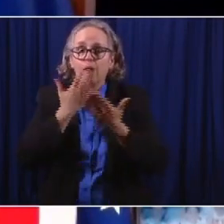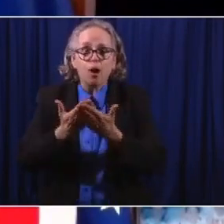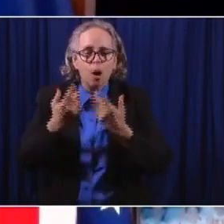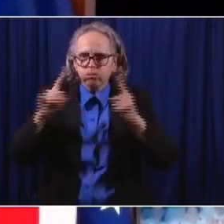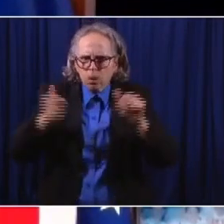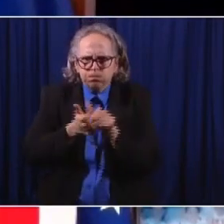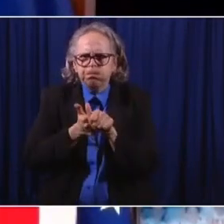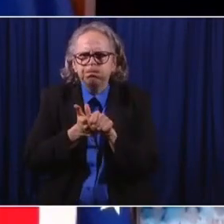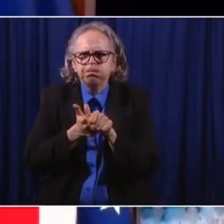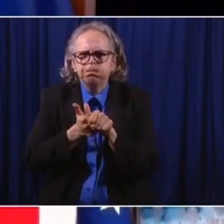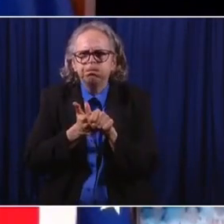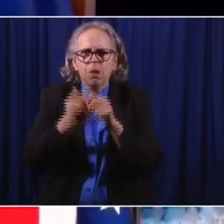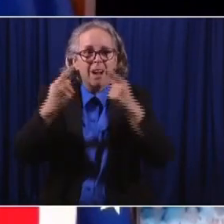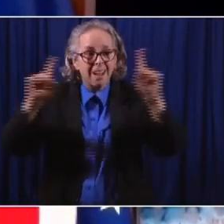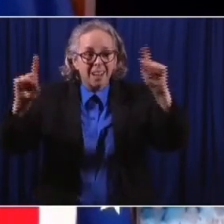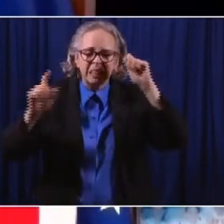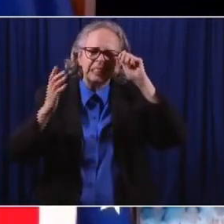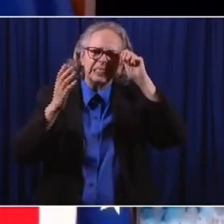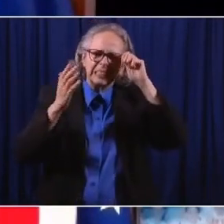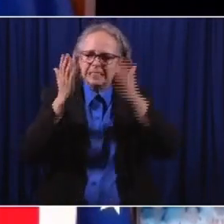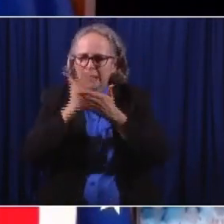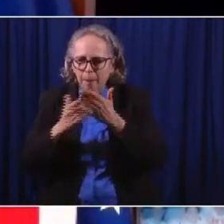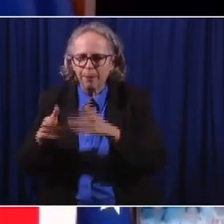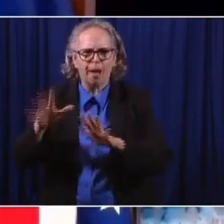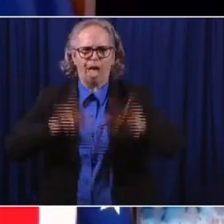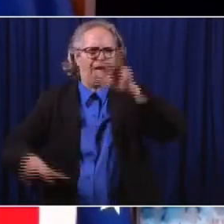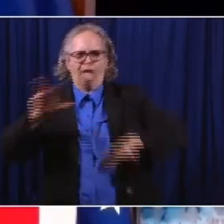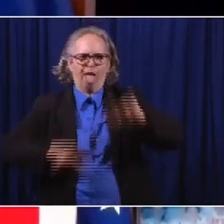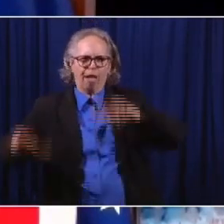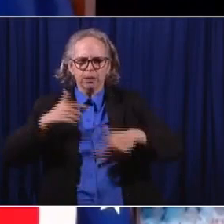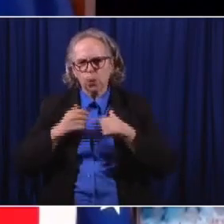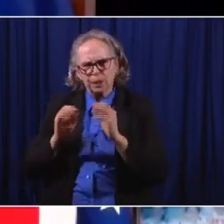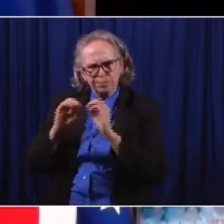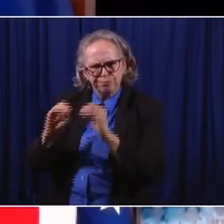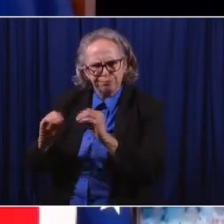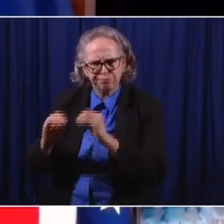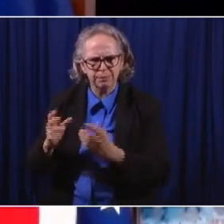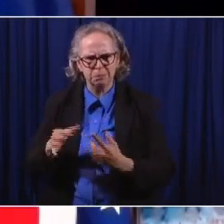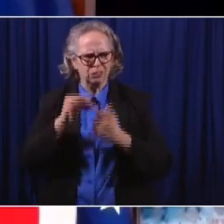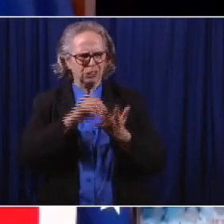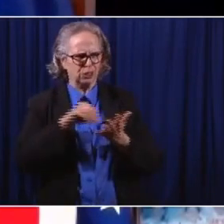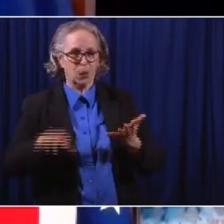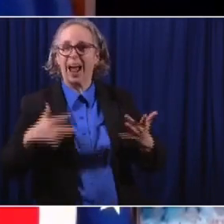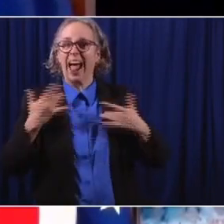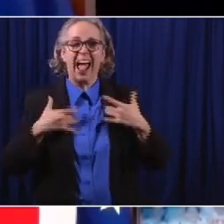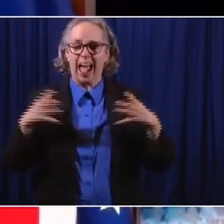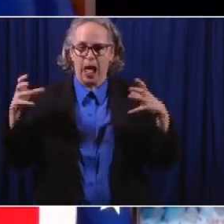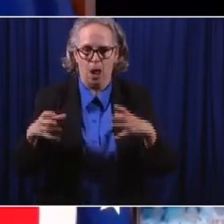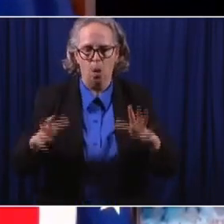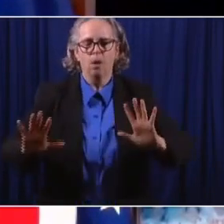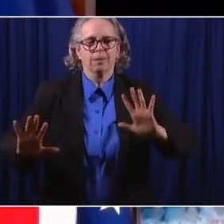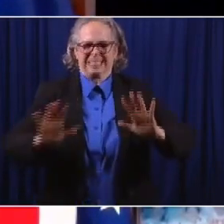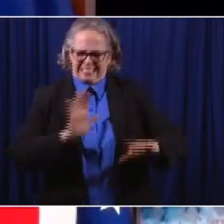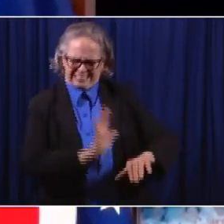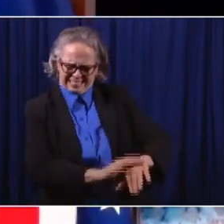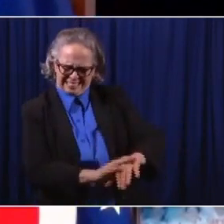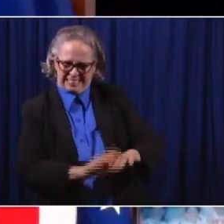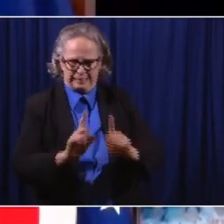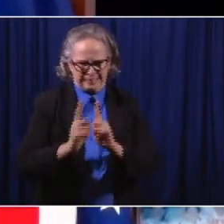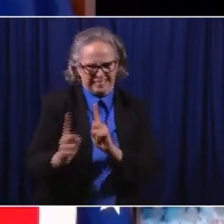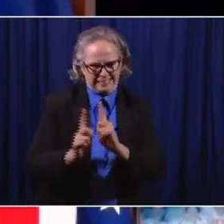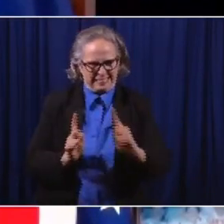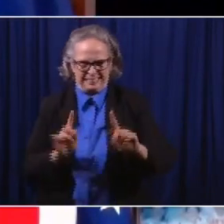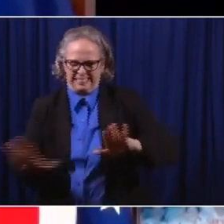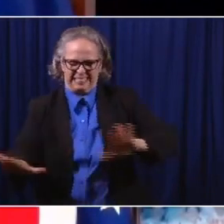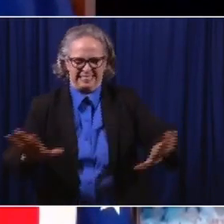excited student athletes who may want to congregate and get together. But the Ohio High School Athletic Association is out there. They're helping our